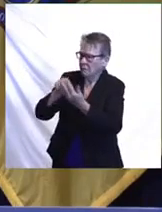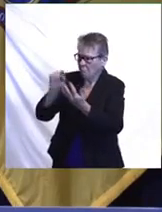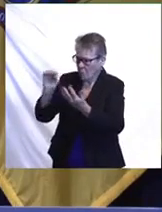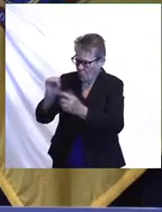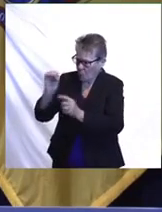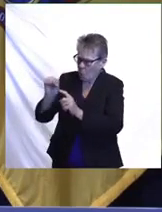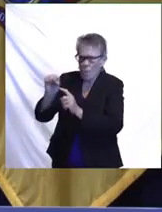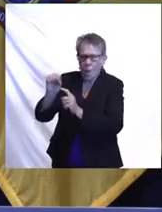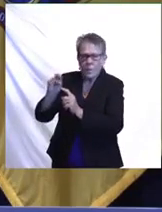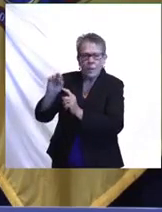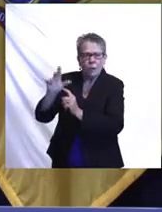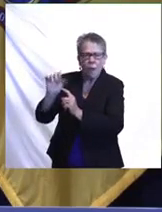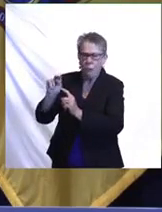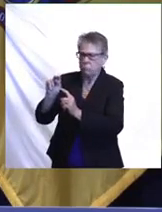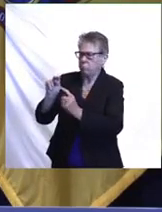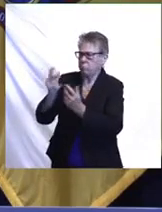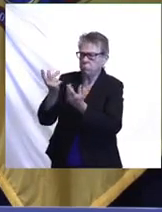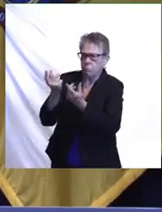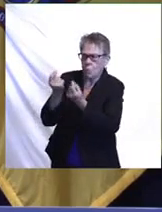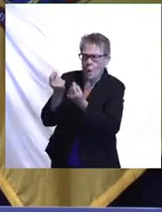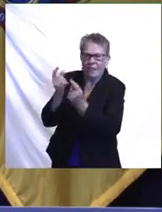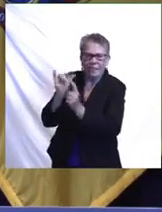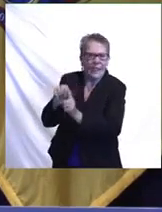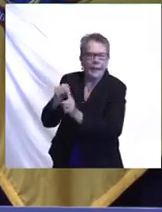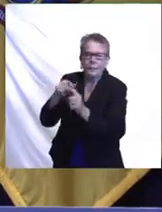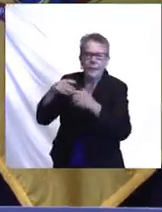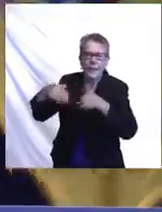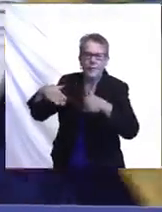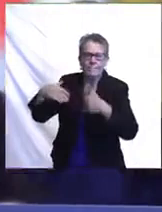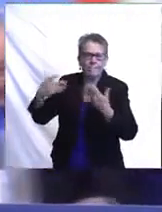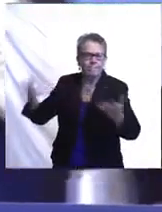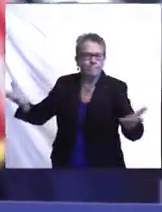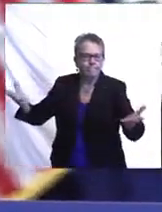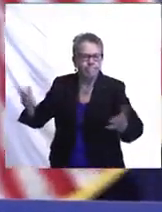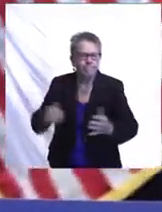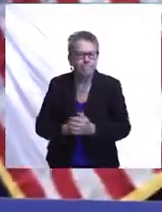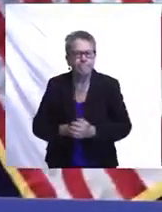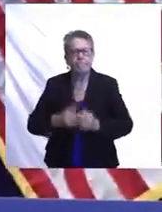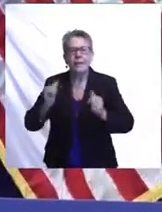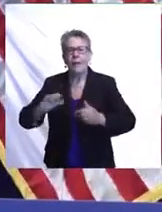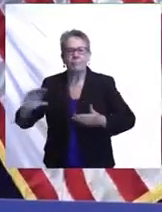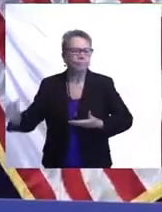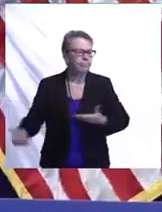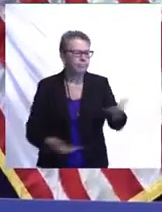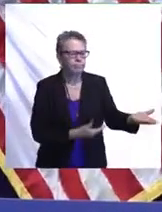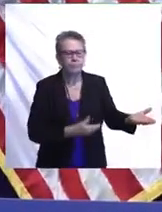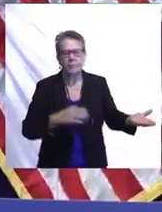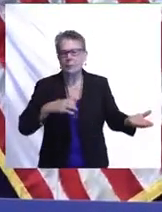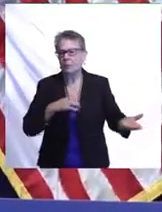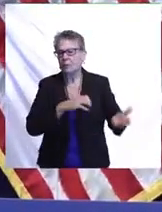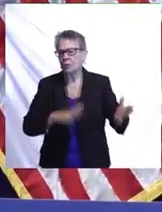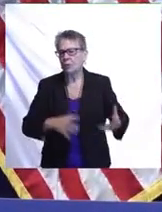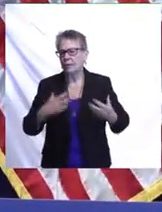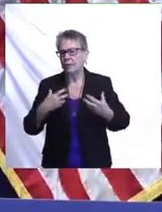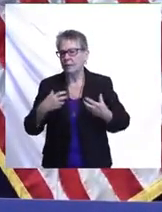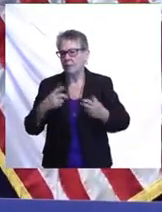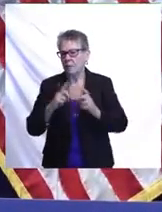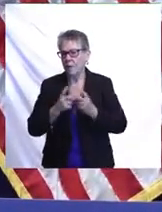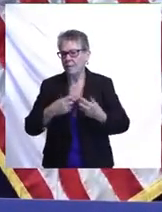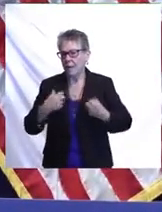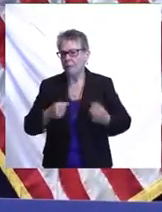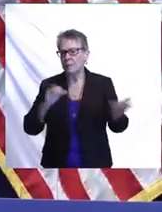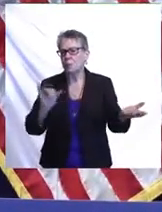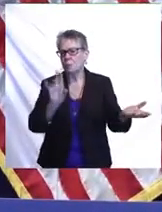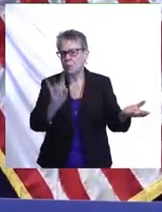introduction, the Commissioner of the Department of Health, Judy Persichilli. Thank you, Governor, and good afternoon. As the Governor mentioned, the Department